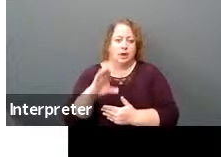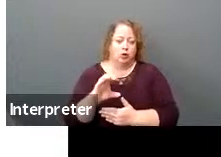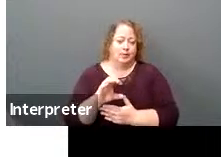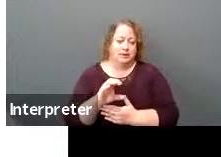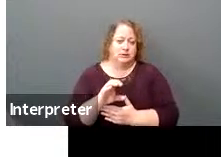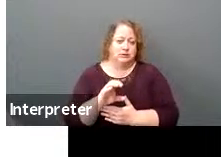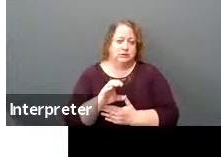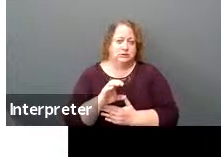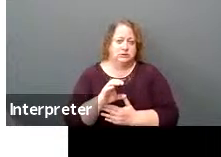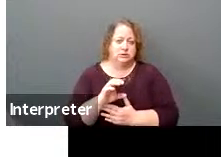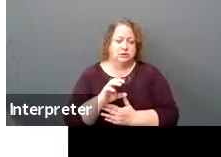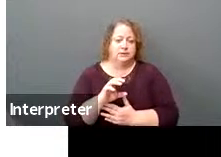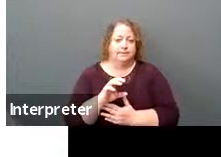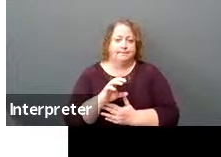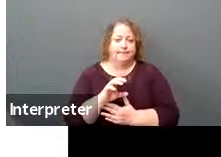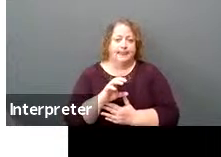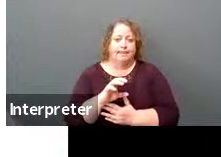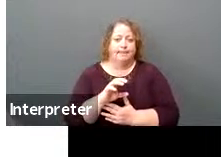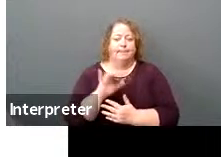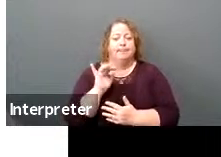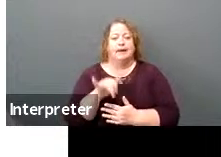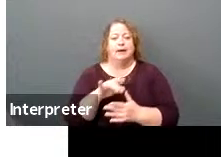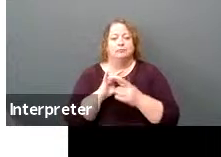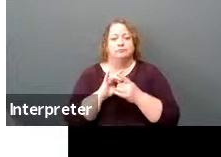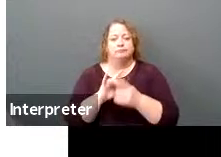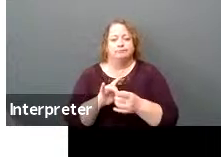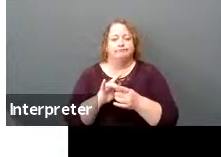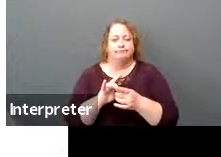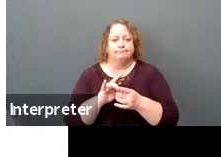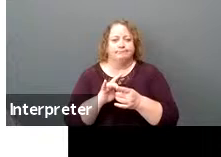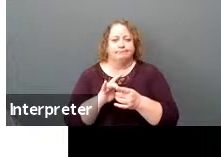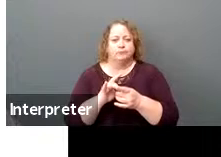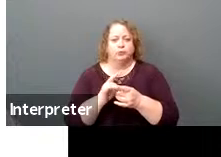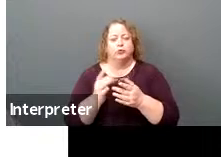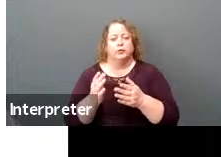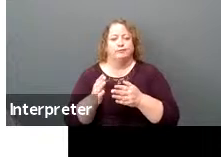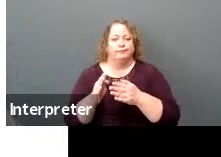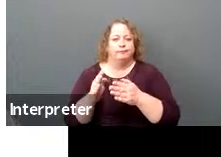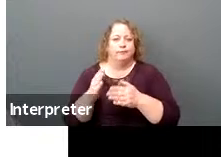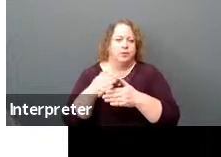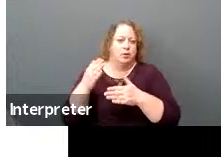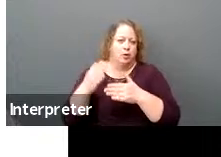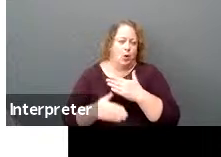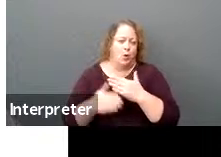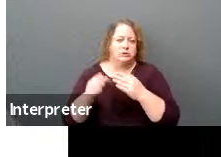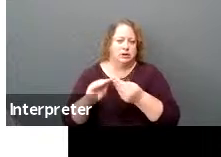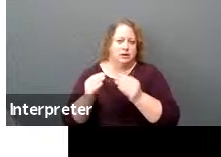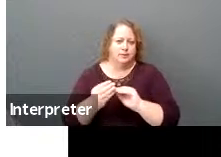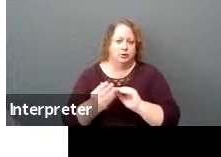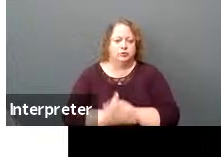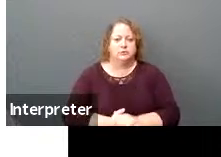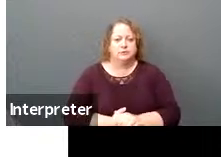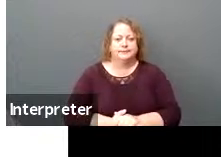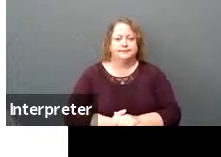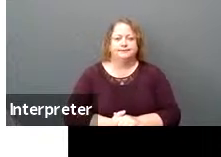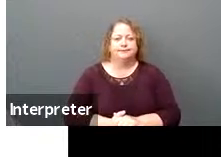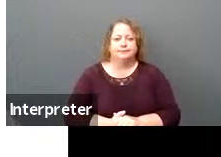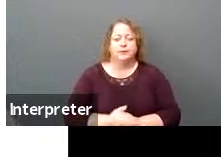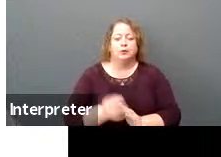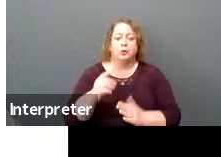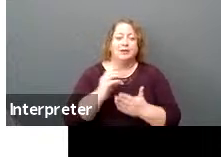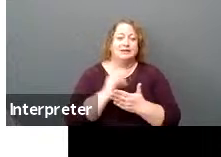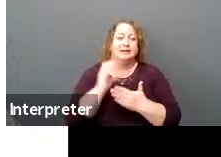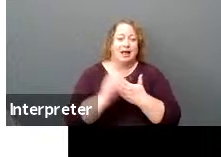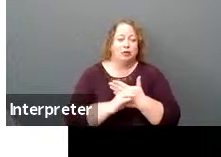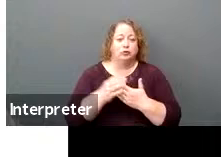documents that are based off of the closing numbers as of the end of the fiscal year. So these calendars